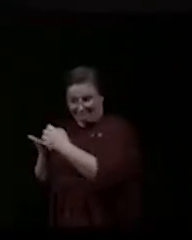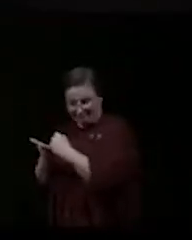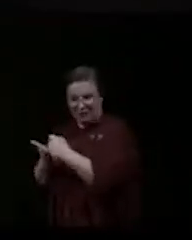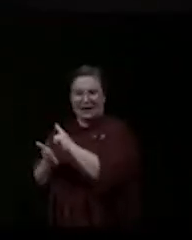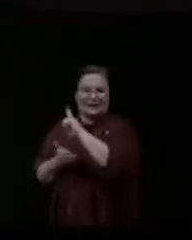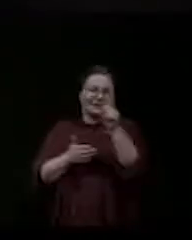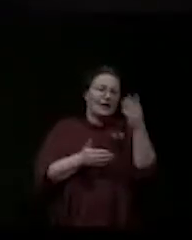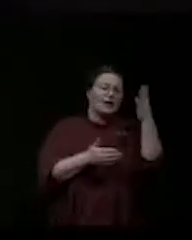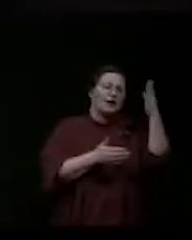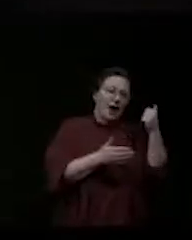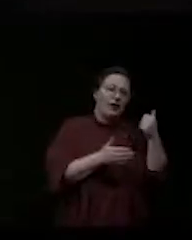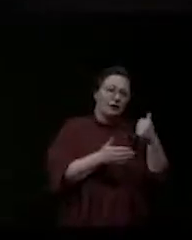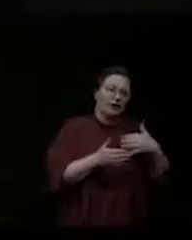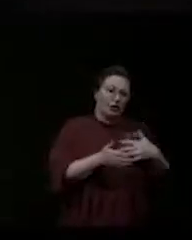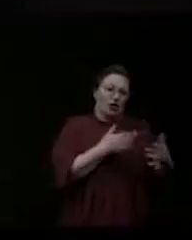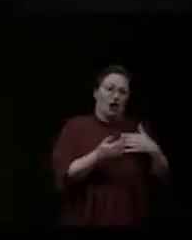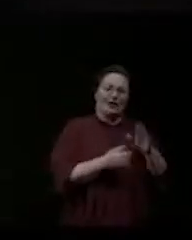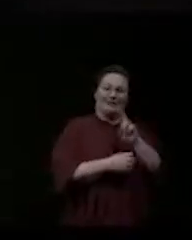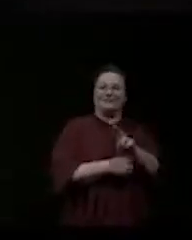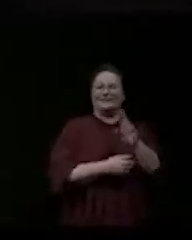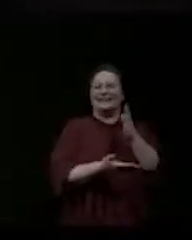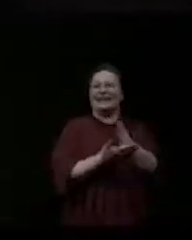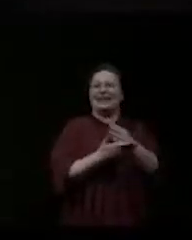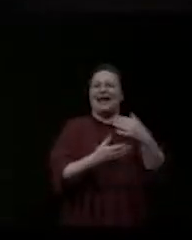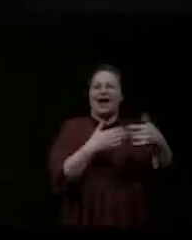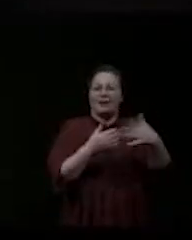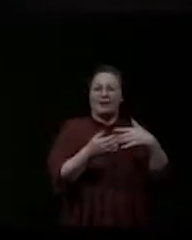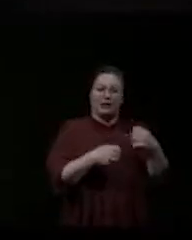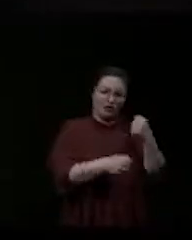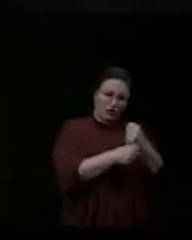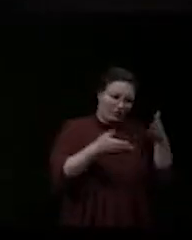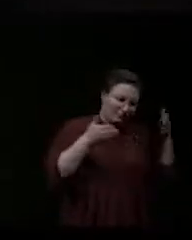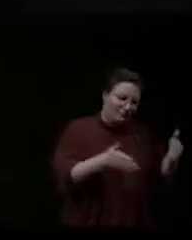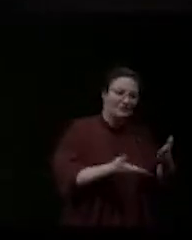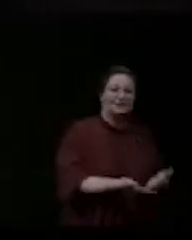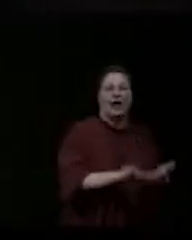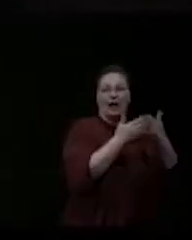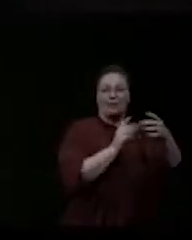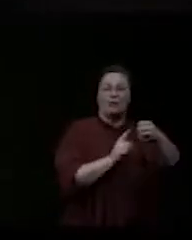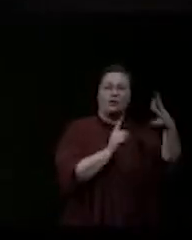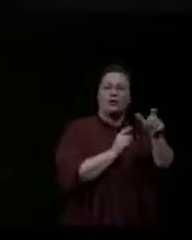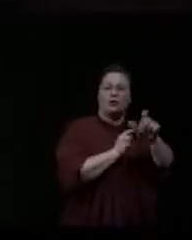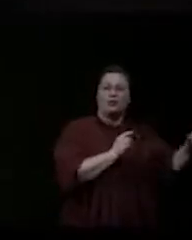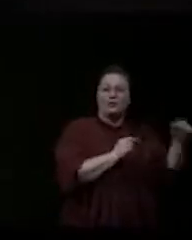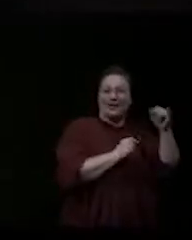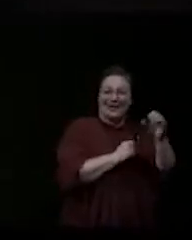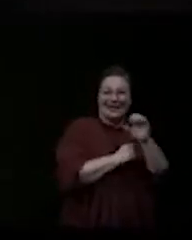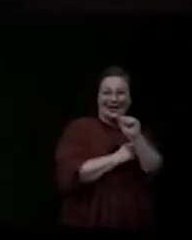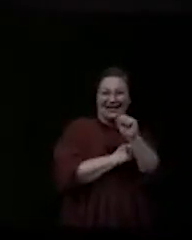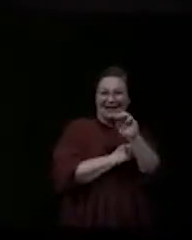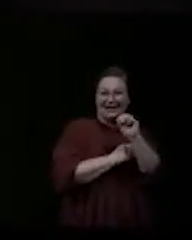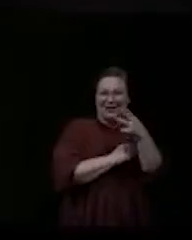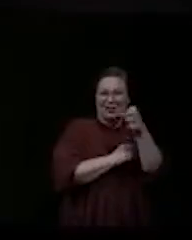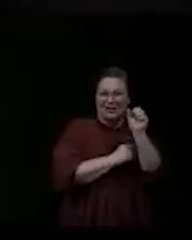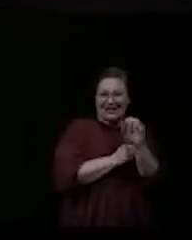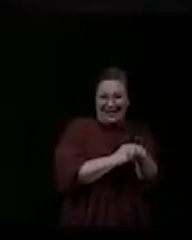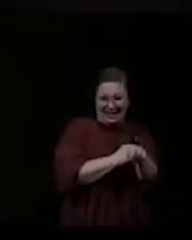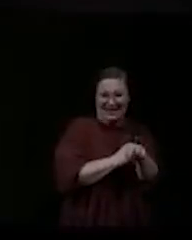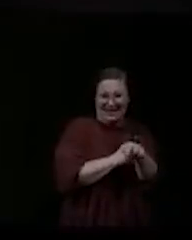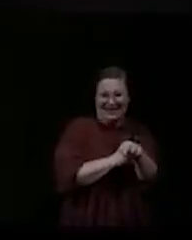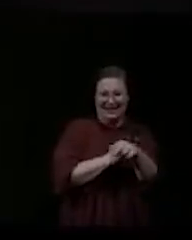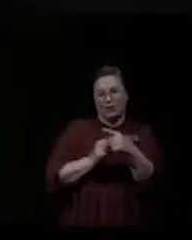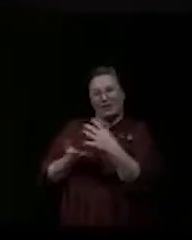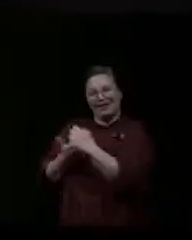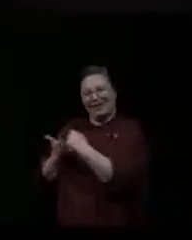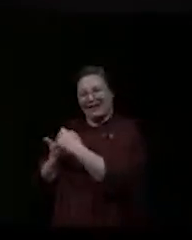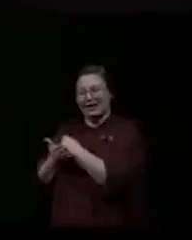LGBTI work in Georgia. So I think when you're asking me, I think people